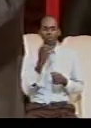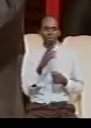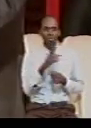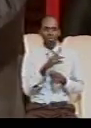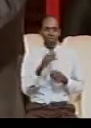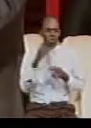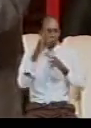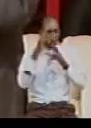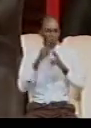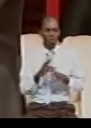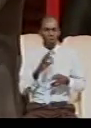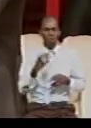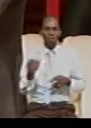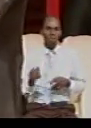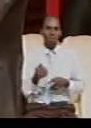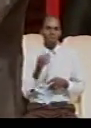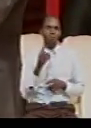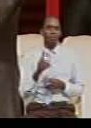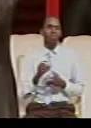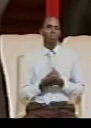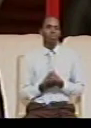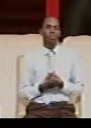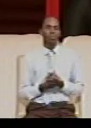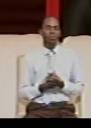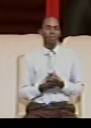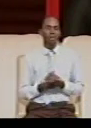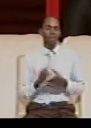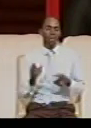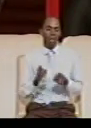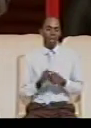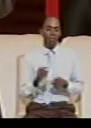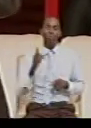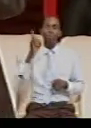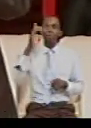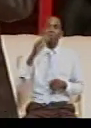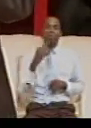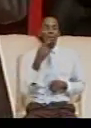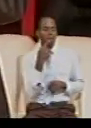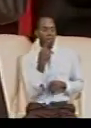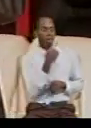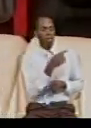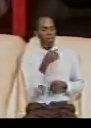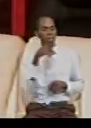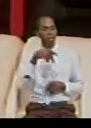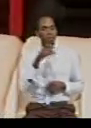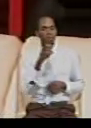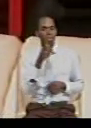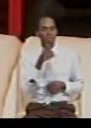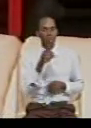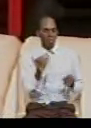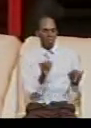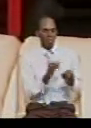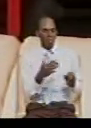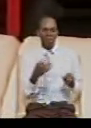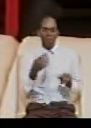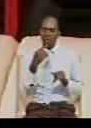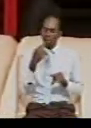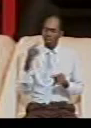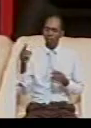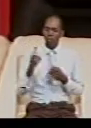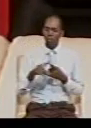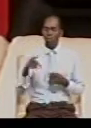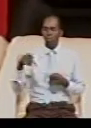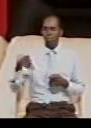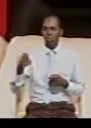of persons. As he said to Paul, he says to Peter. As he said to